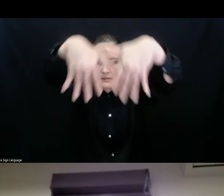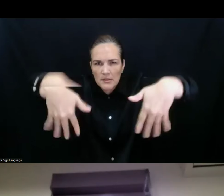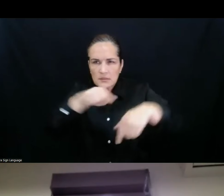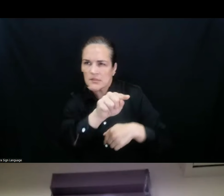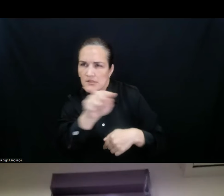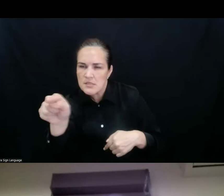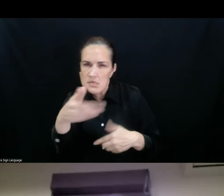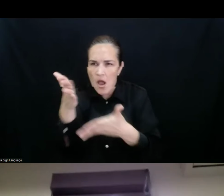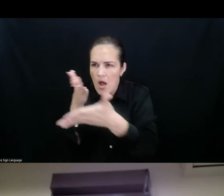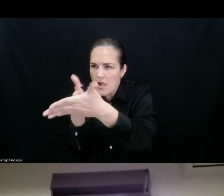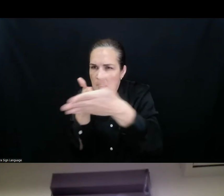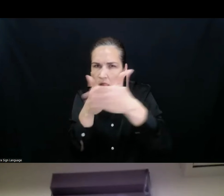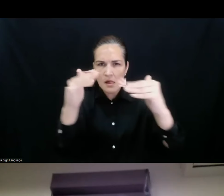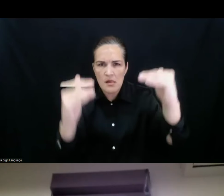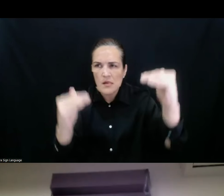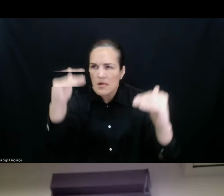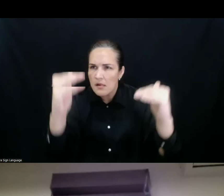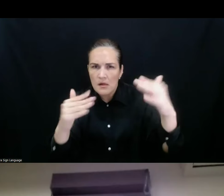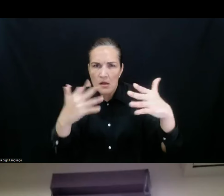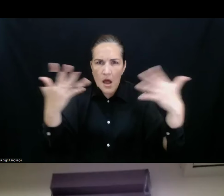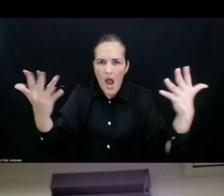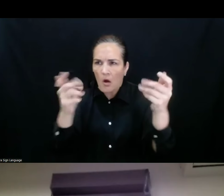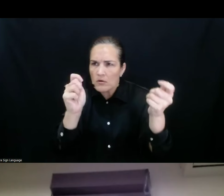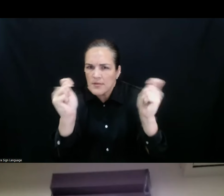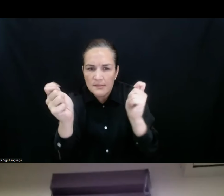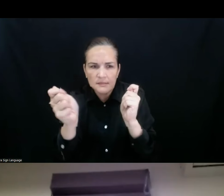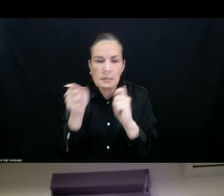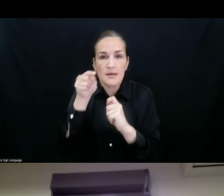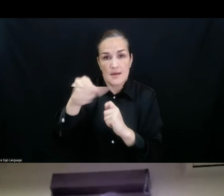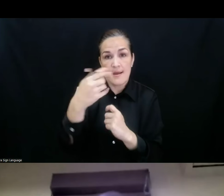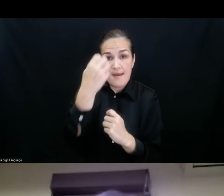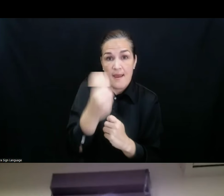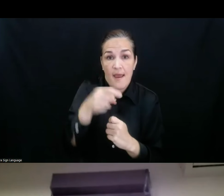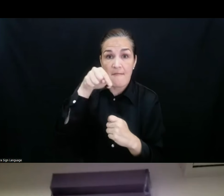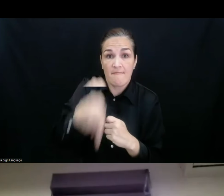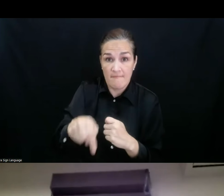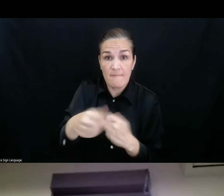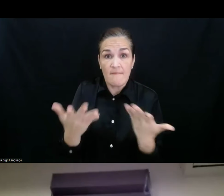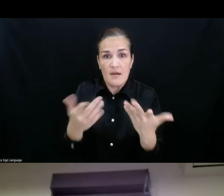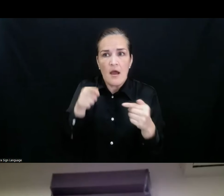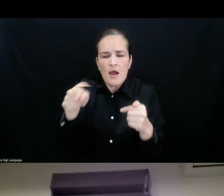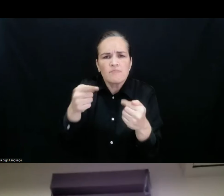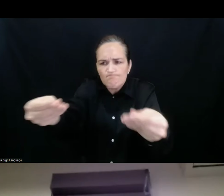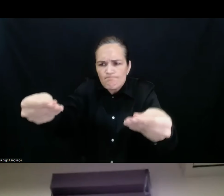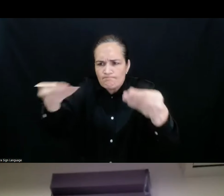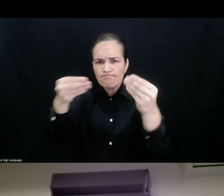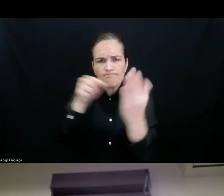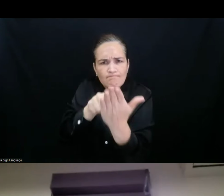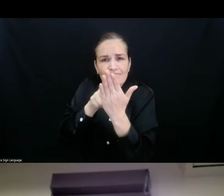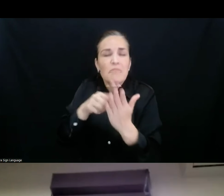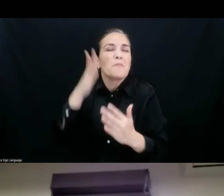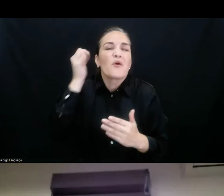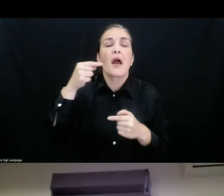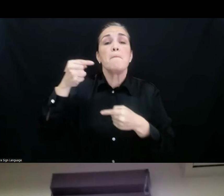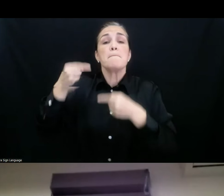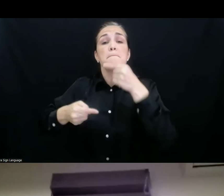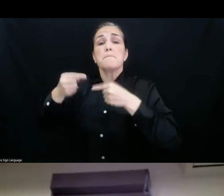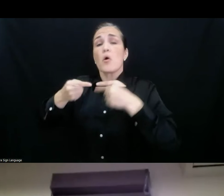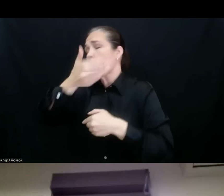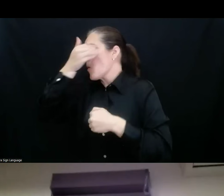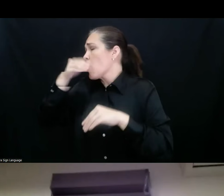and gaps, and how things operate actually, and brought us closer, because sometimes when you're a policy maker, then you tend